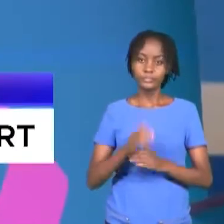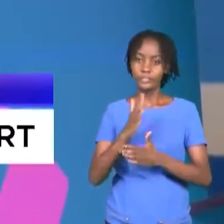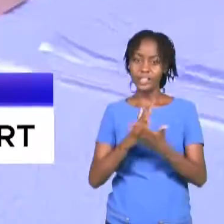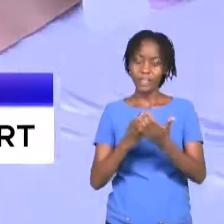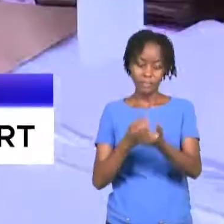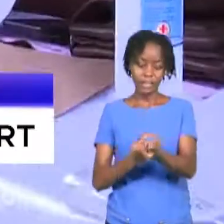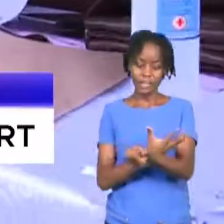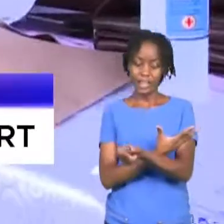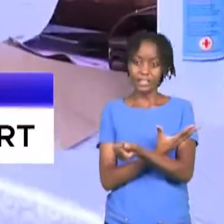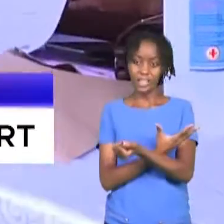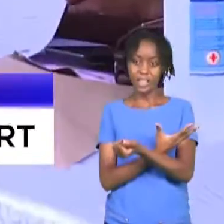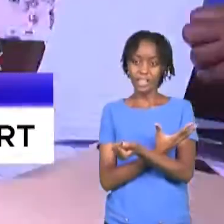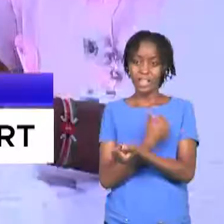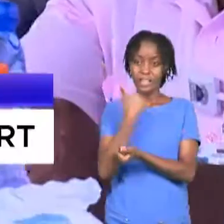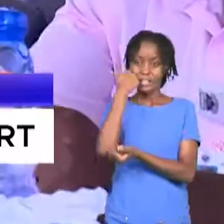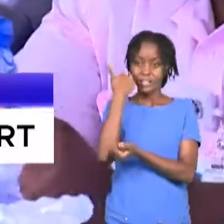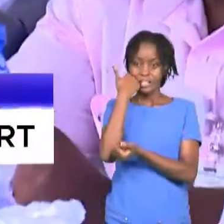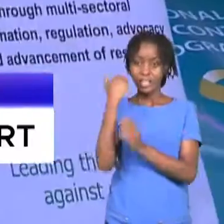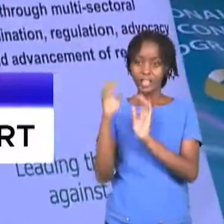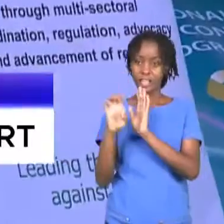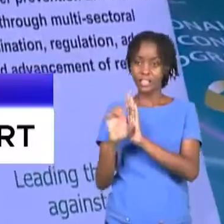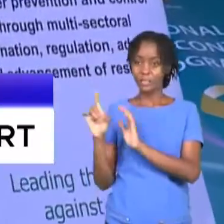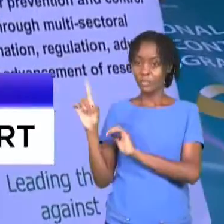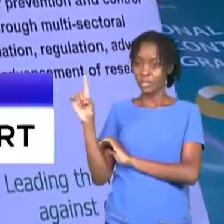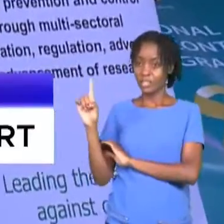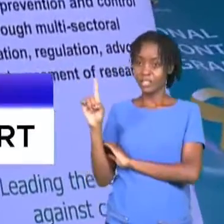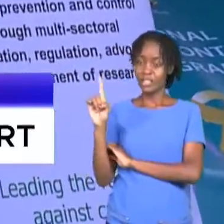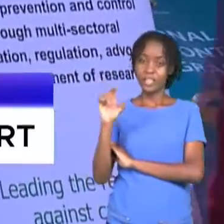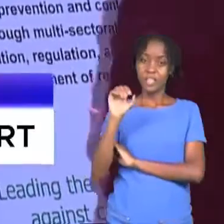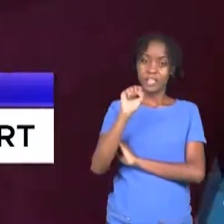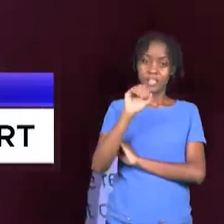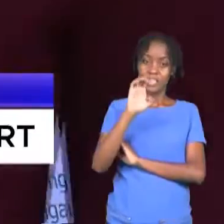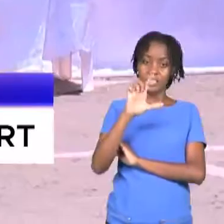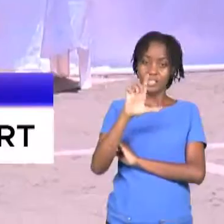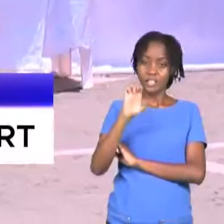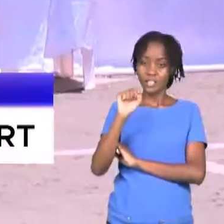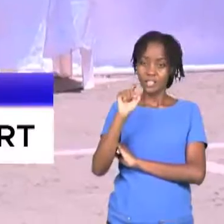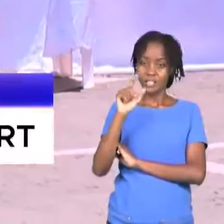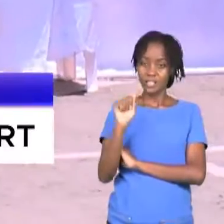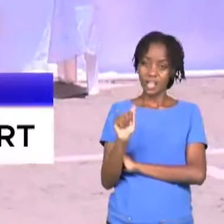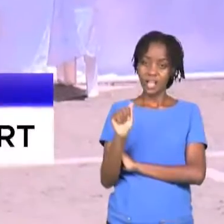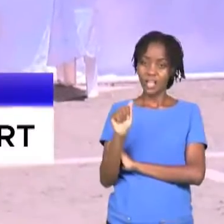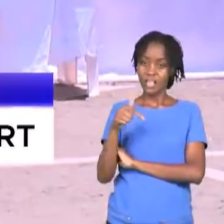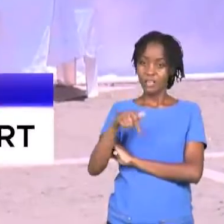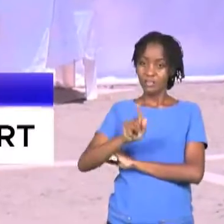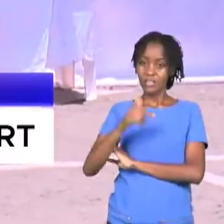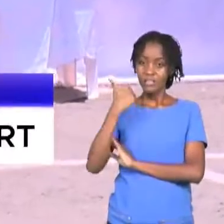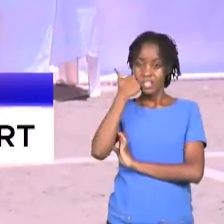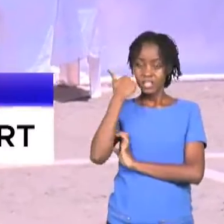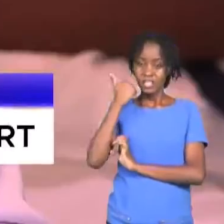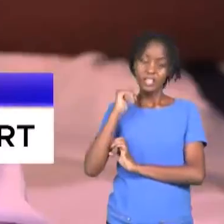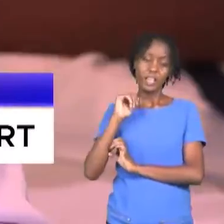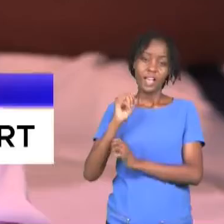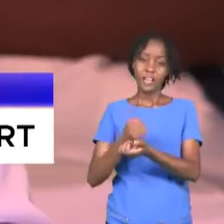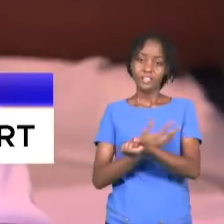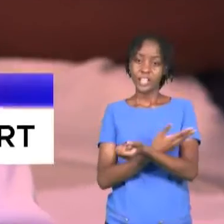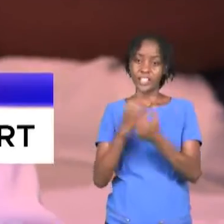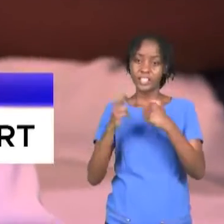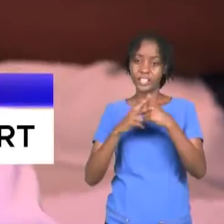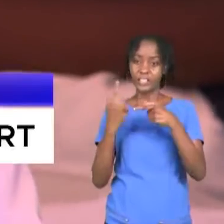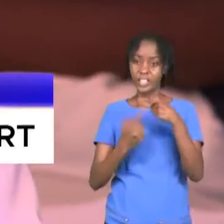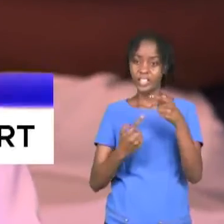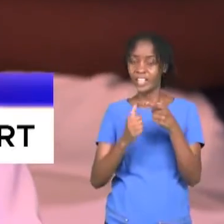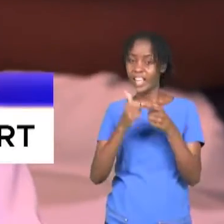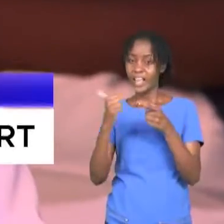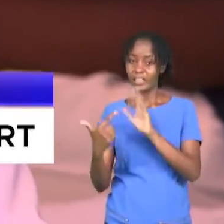survivors, like Celesa Atieno, a stage 3 breast cancer survivor for 7 years, were among those present at the launch, giving their stories of hope